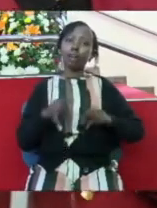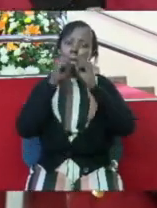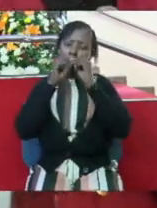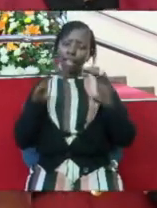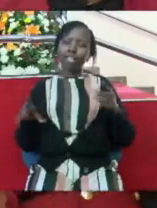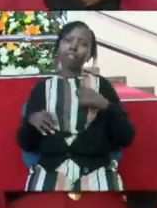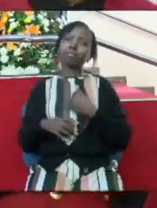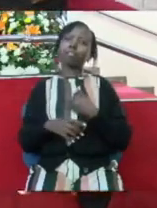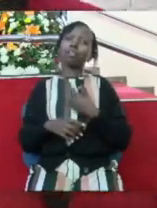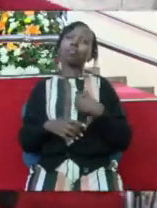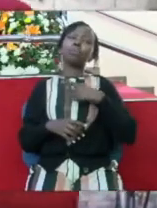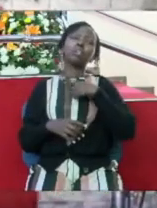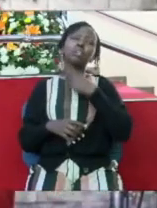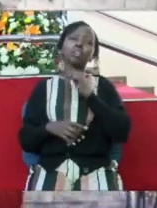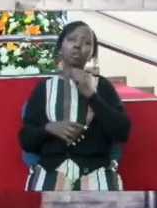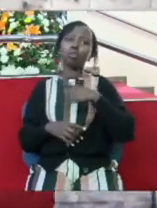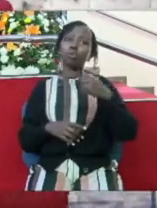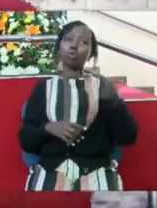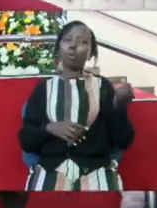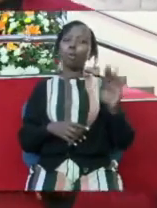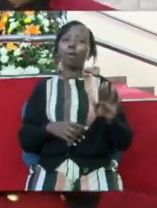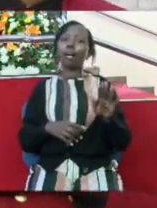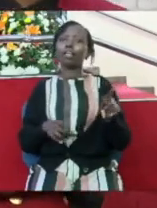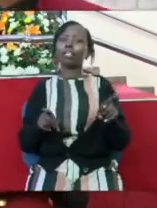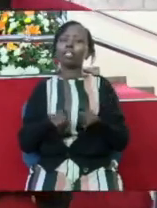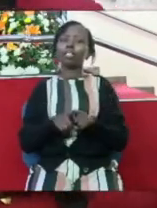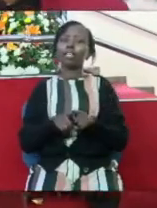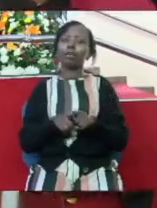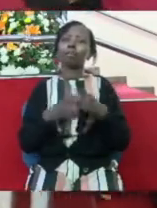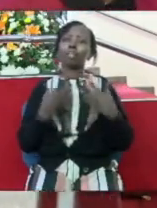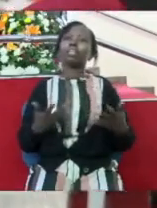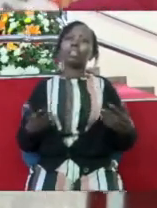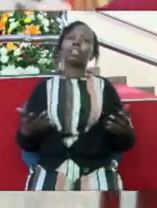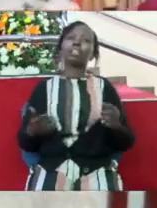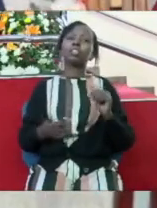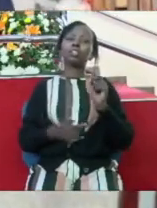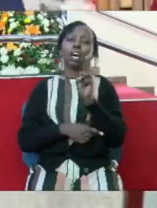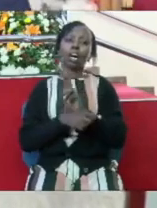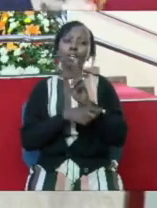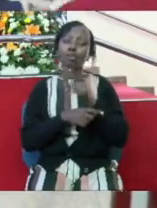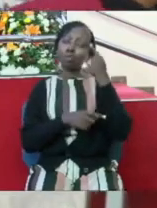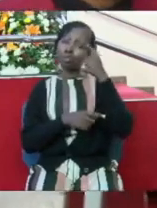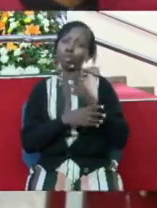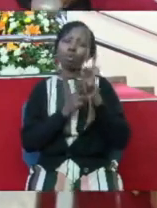not going back as a vessel. Siendi tu kama That is not used for noble purposes. Ambacho sio cha kazi ya